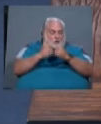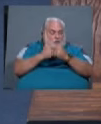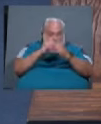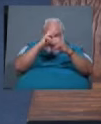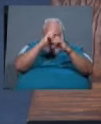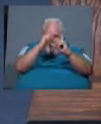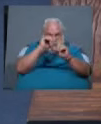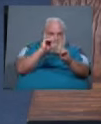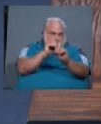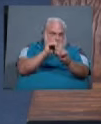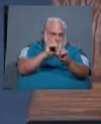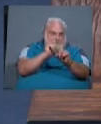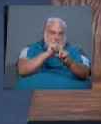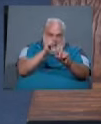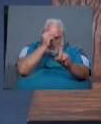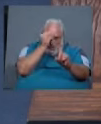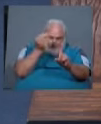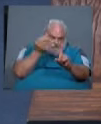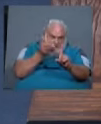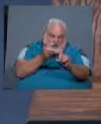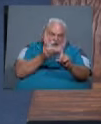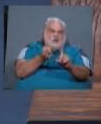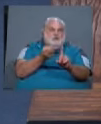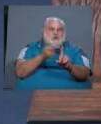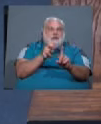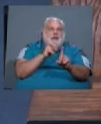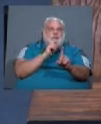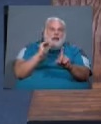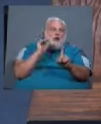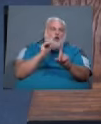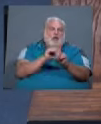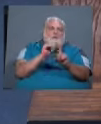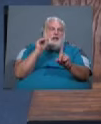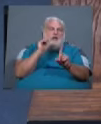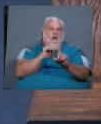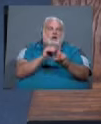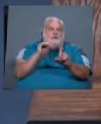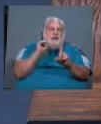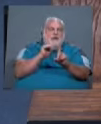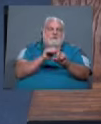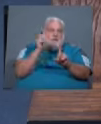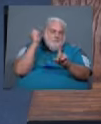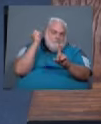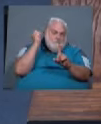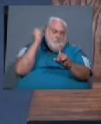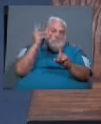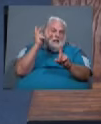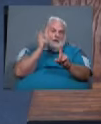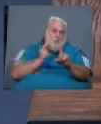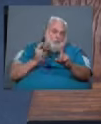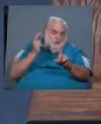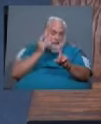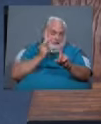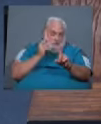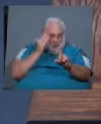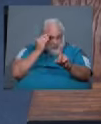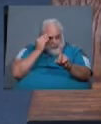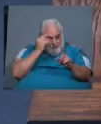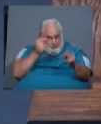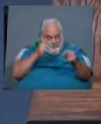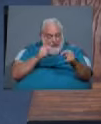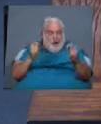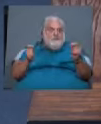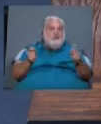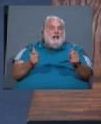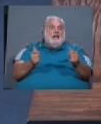wasn't notified after she's been notified for many, many reasons. And you know we've been here before. All of a sudden